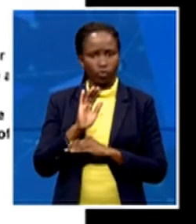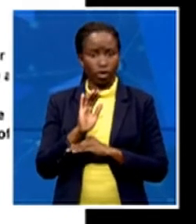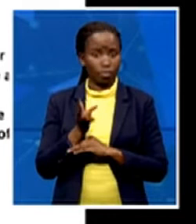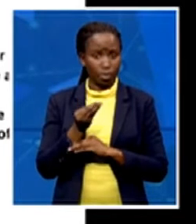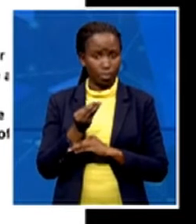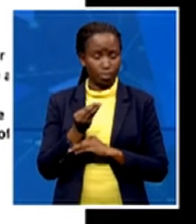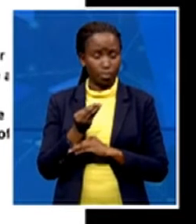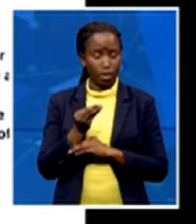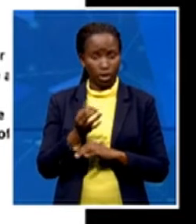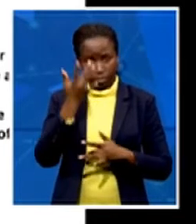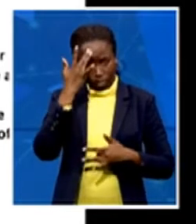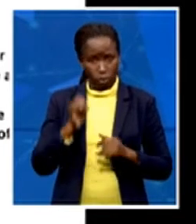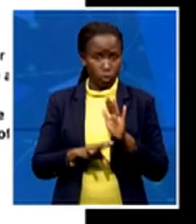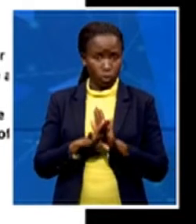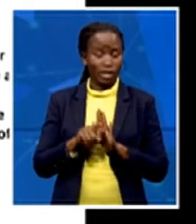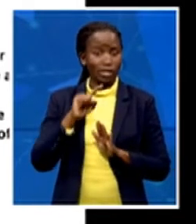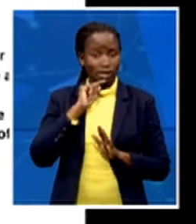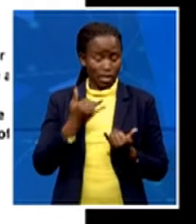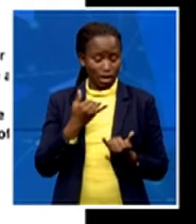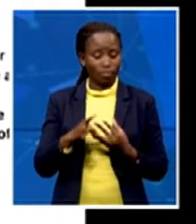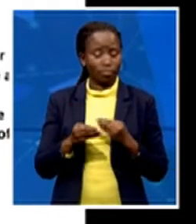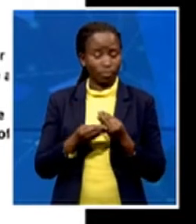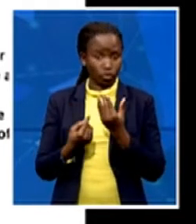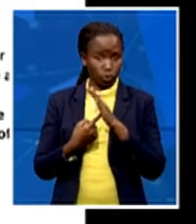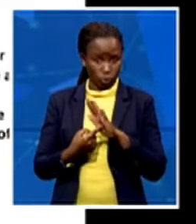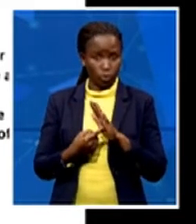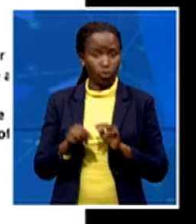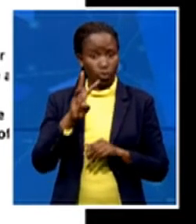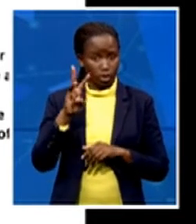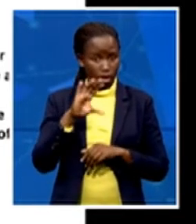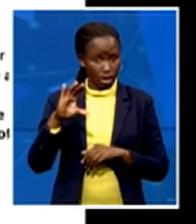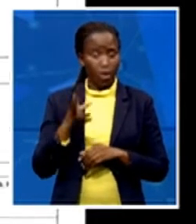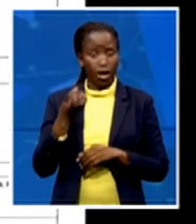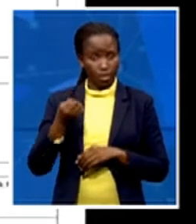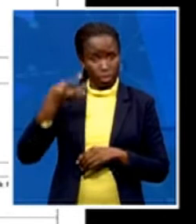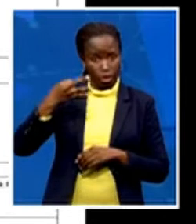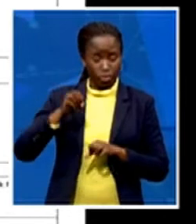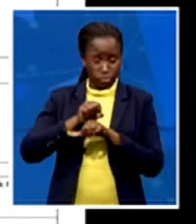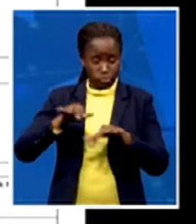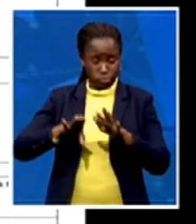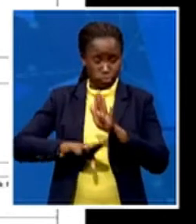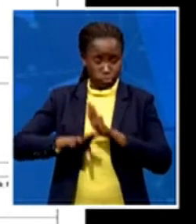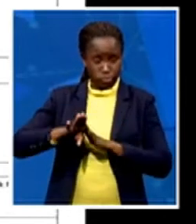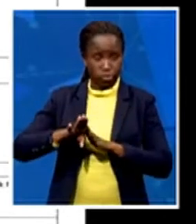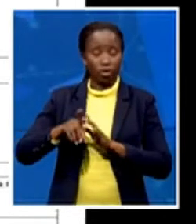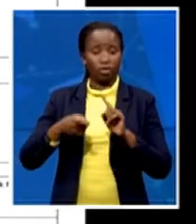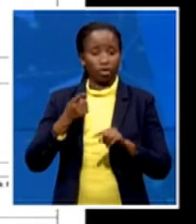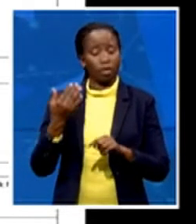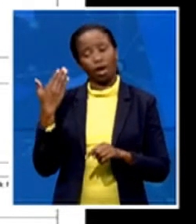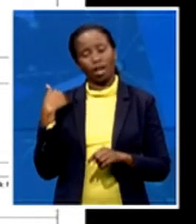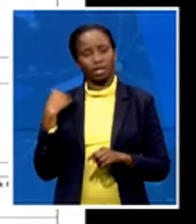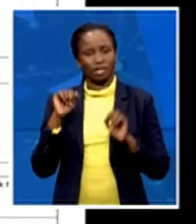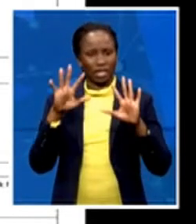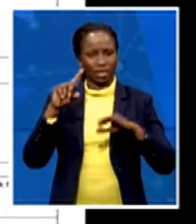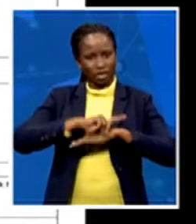in the Western Cape because of this acceleration over the last 10 days. These are our surveillance notes,